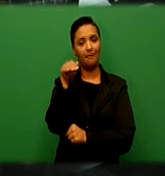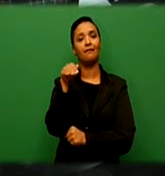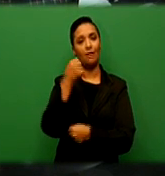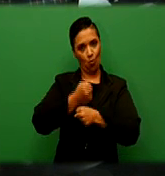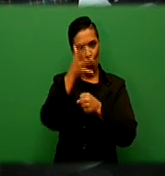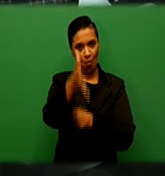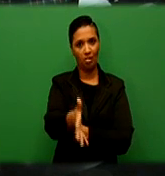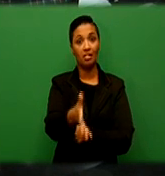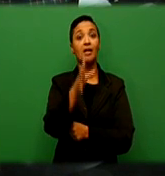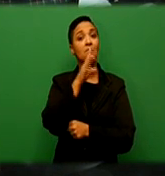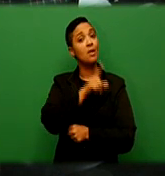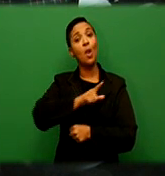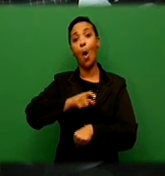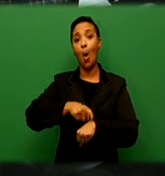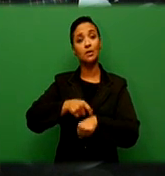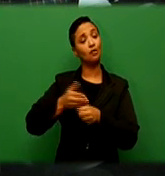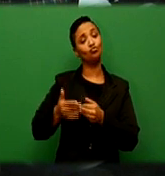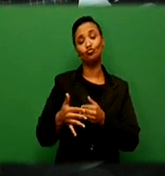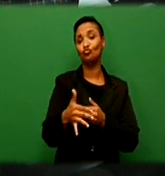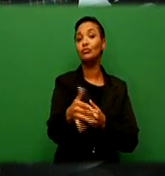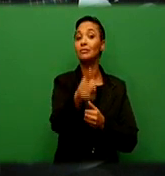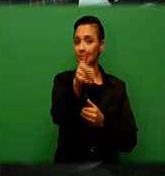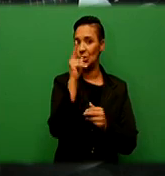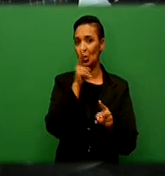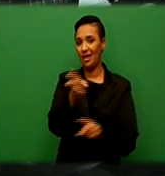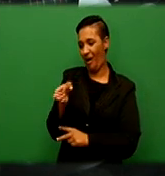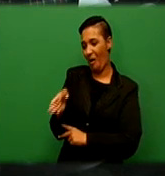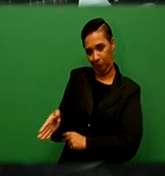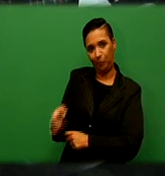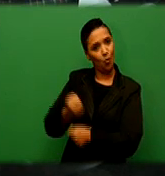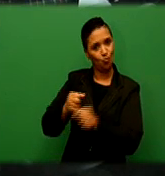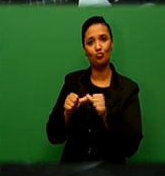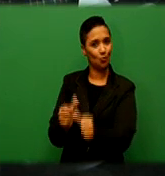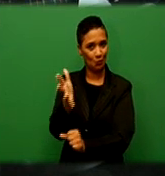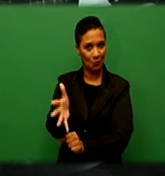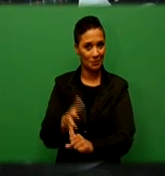them for a long time to come in the central bank.